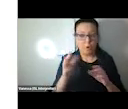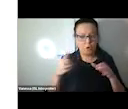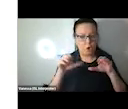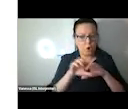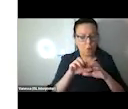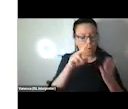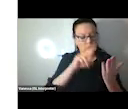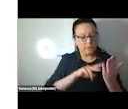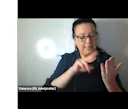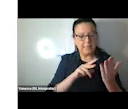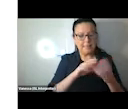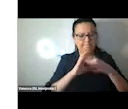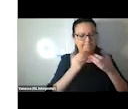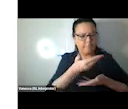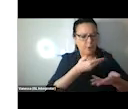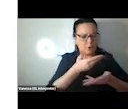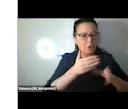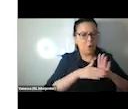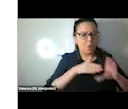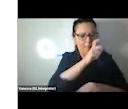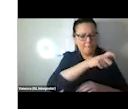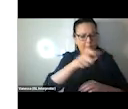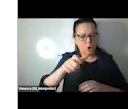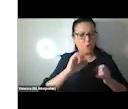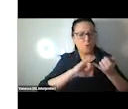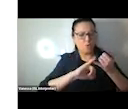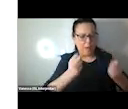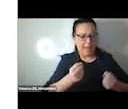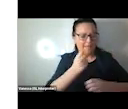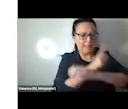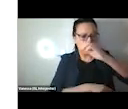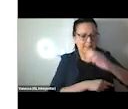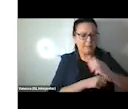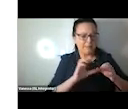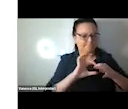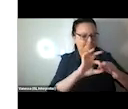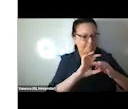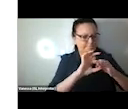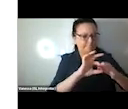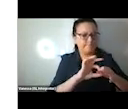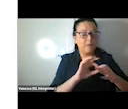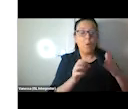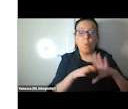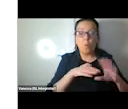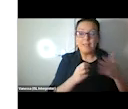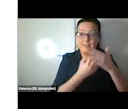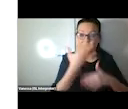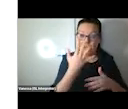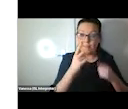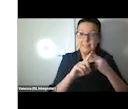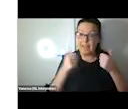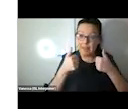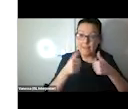actively involve persons with disabilities through disabled persons organisations in the development and implementation of legislation and